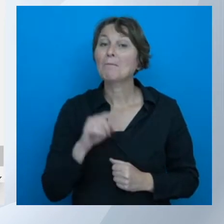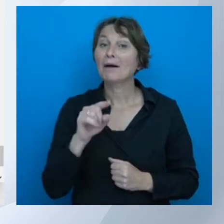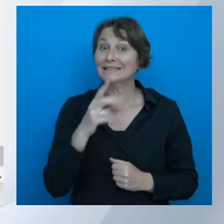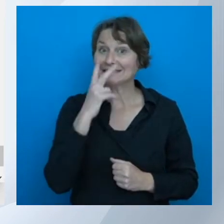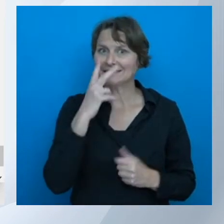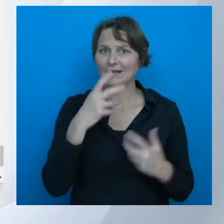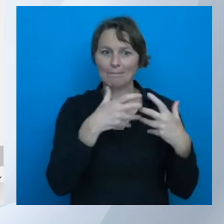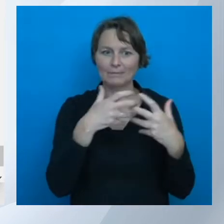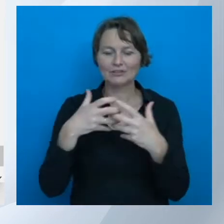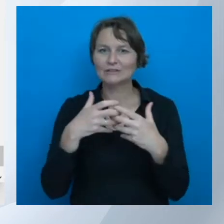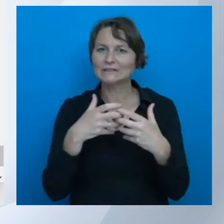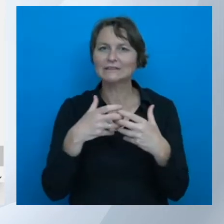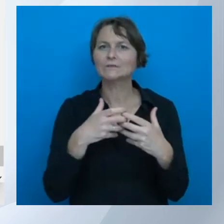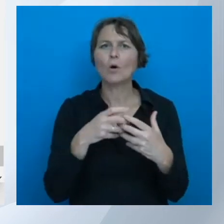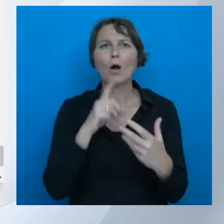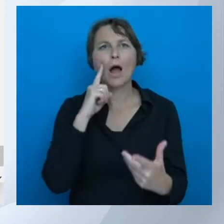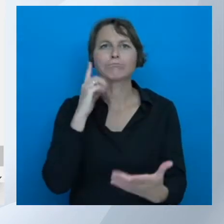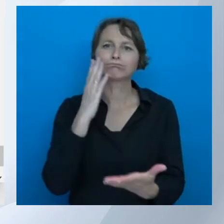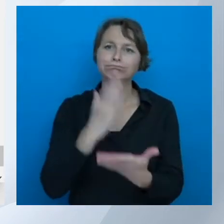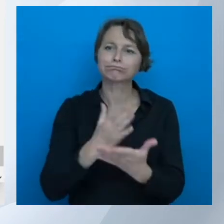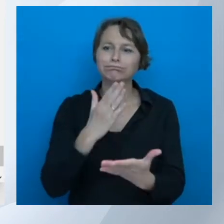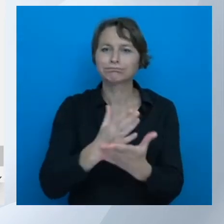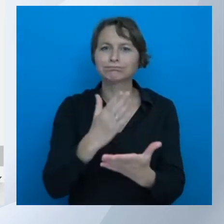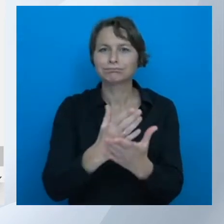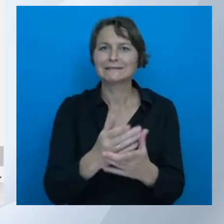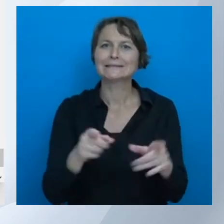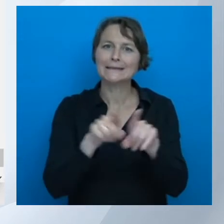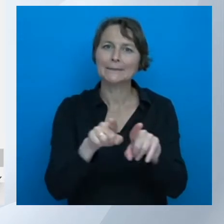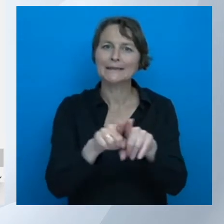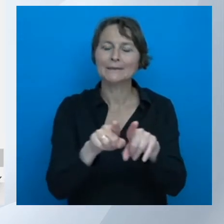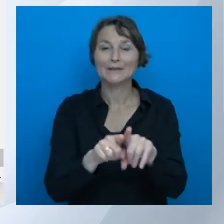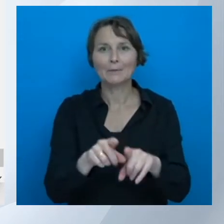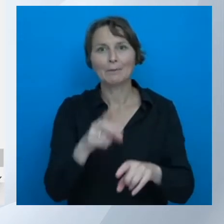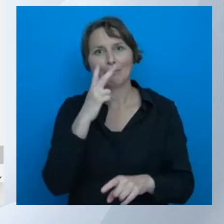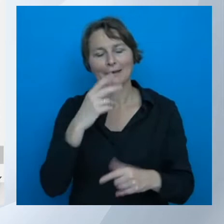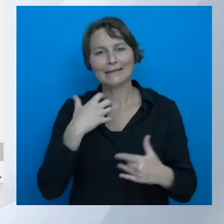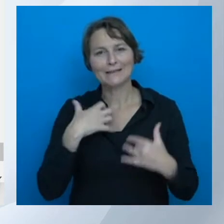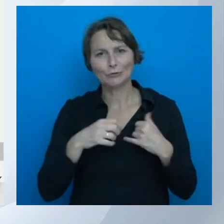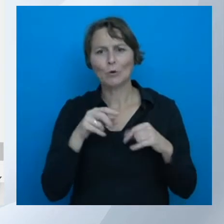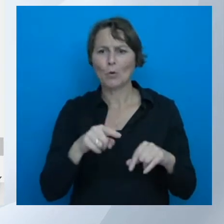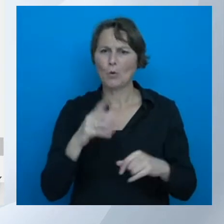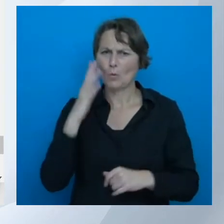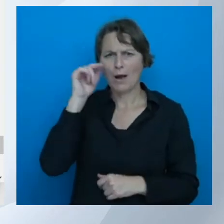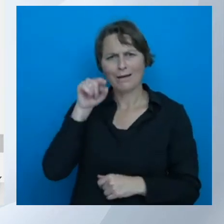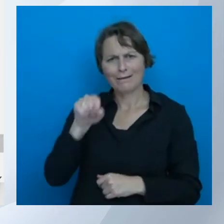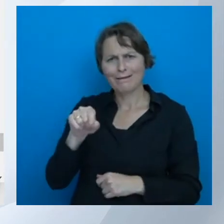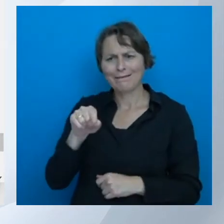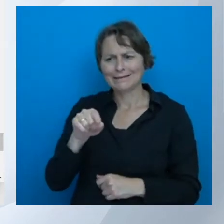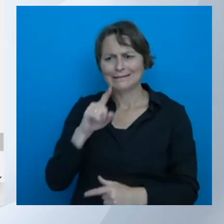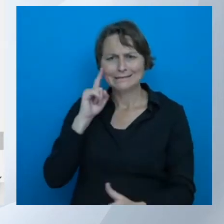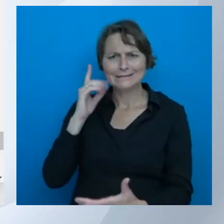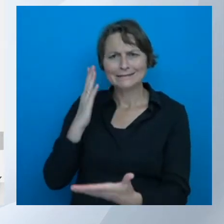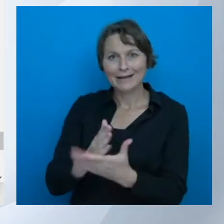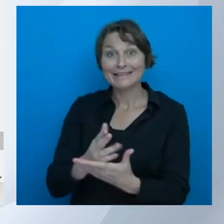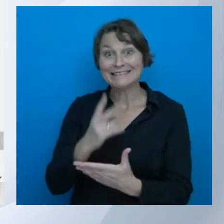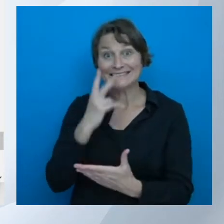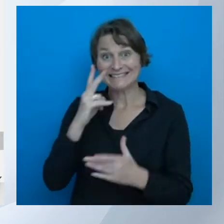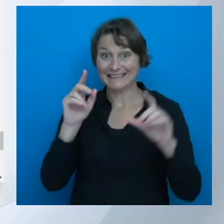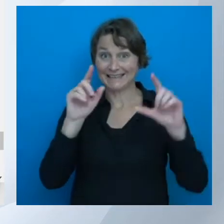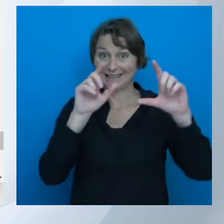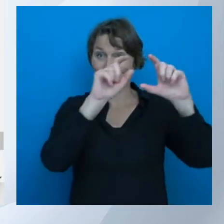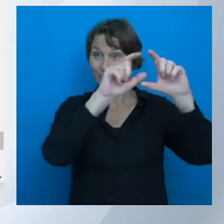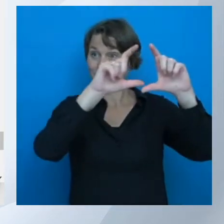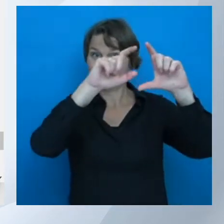why it is good to see why did it make that decision. So you can see in the dashboard that, okay, it seems